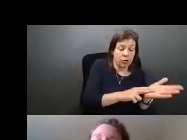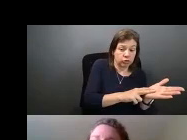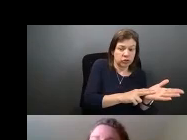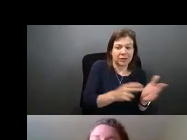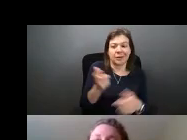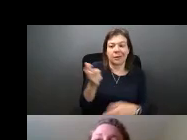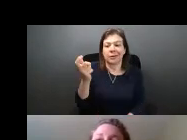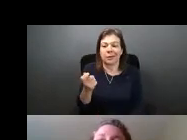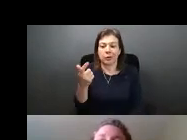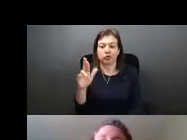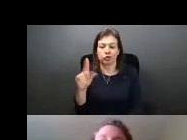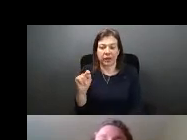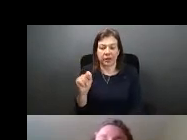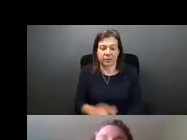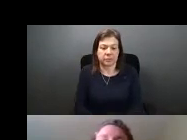grants.